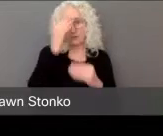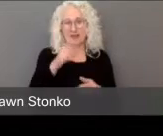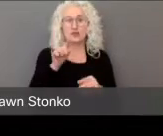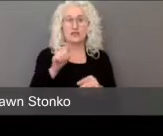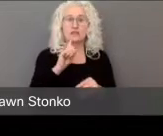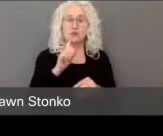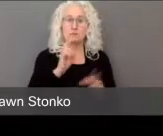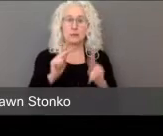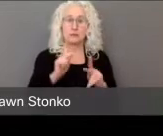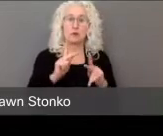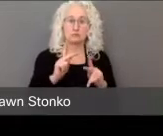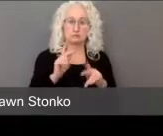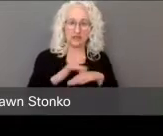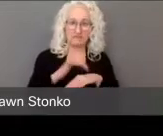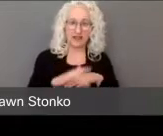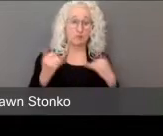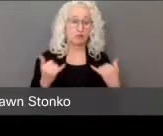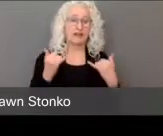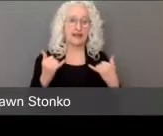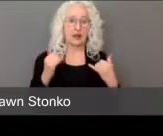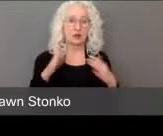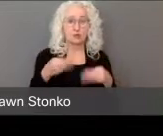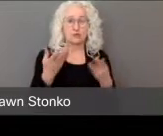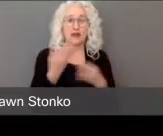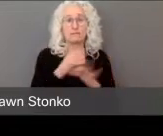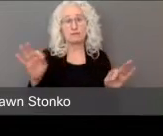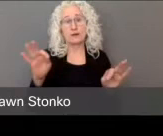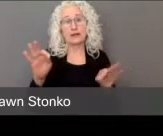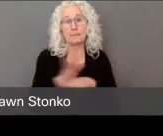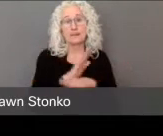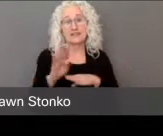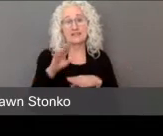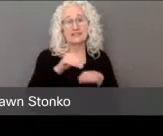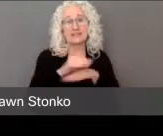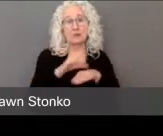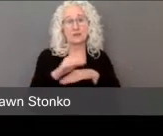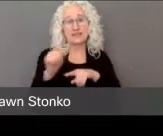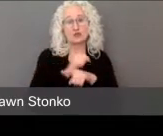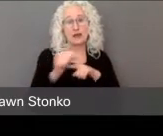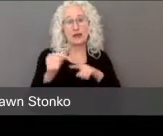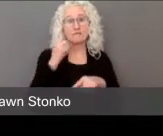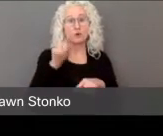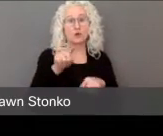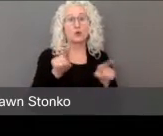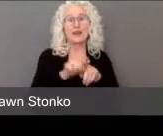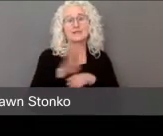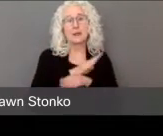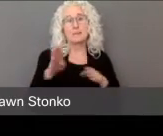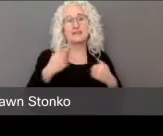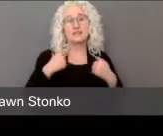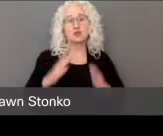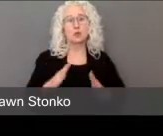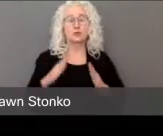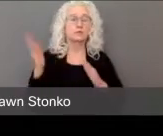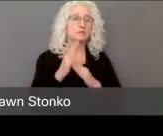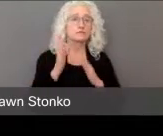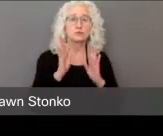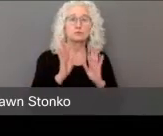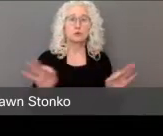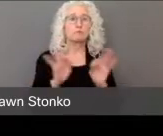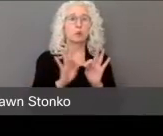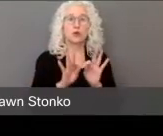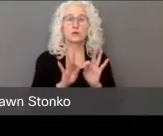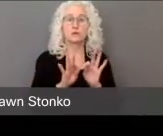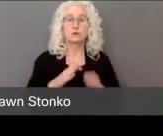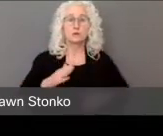are available to provide free business counseling and training for you as a business owner. Super important. Please